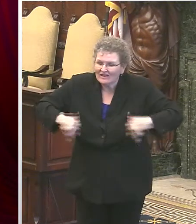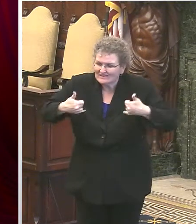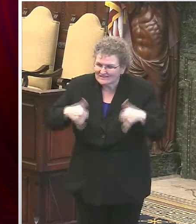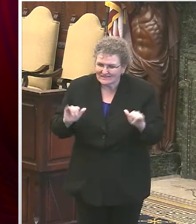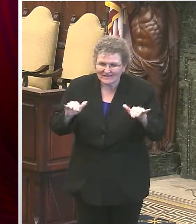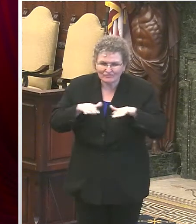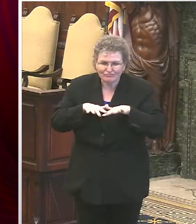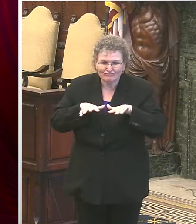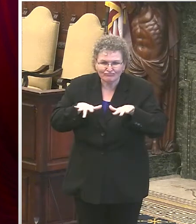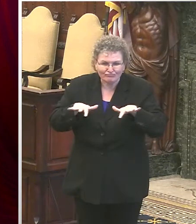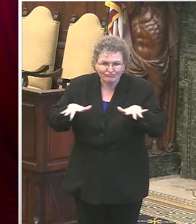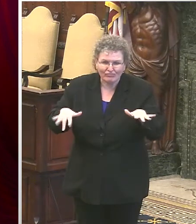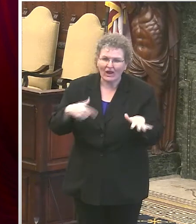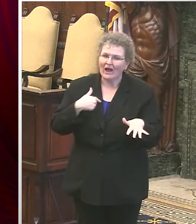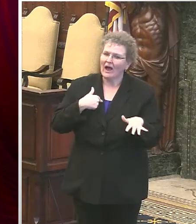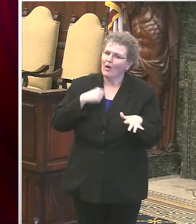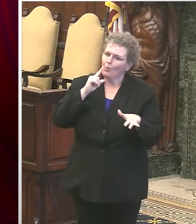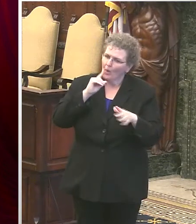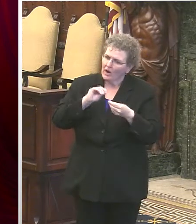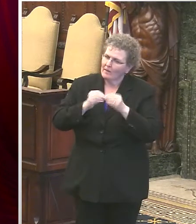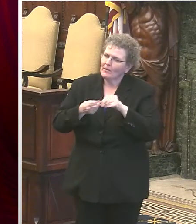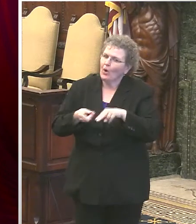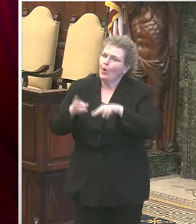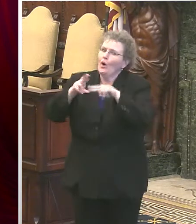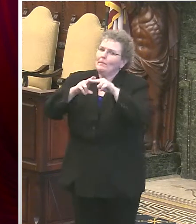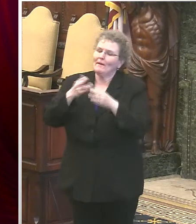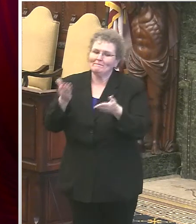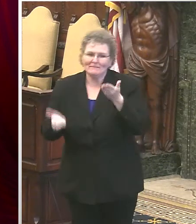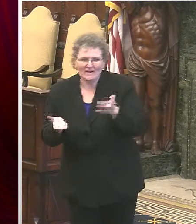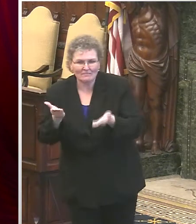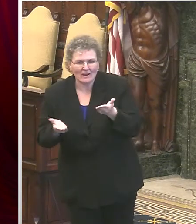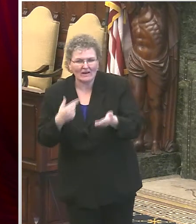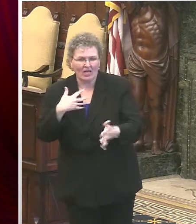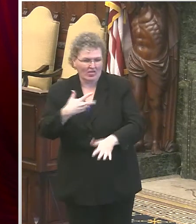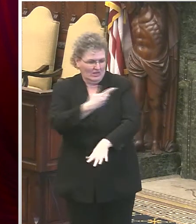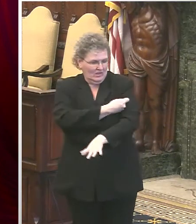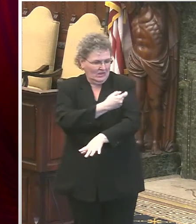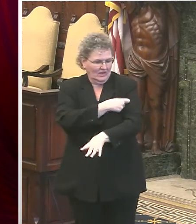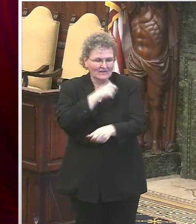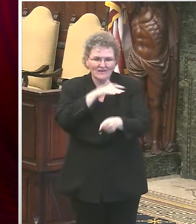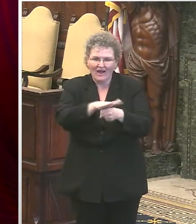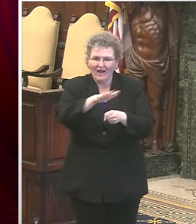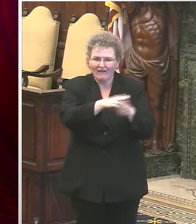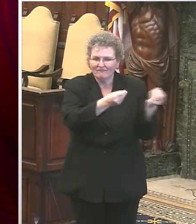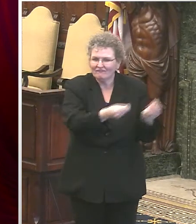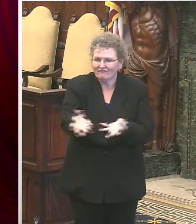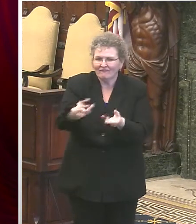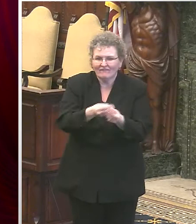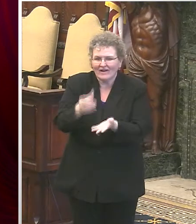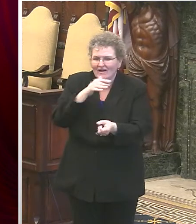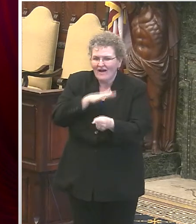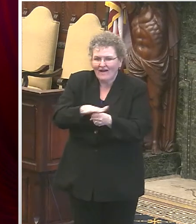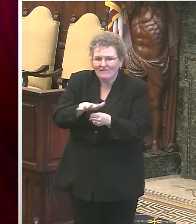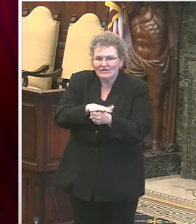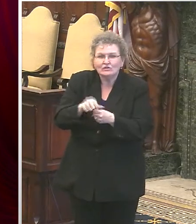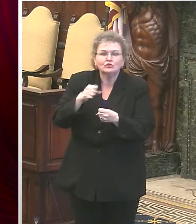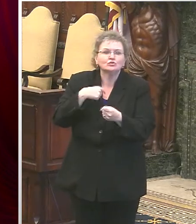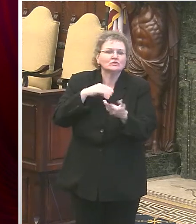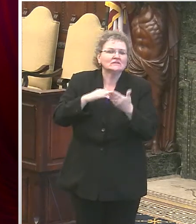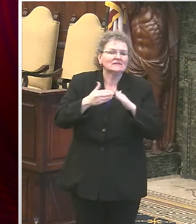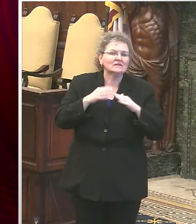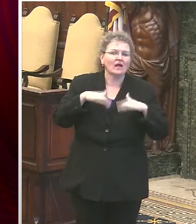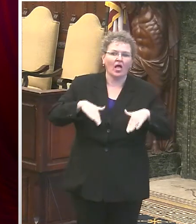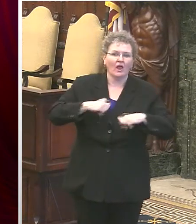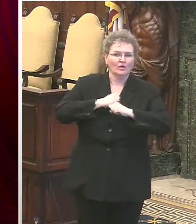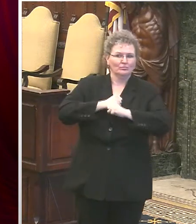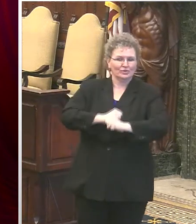past, and it likely will again. We have not vaccinated enough people yet for the entire community to be protected against this